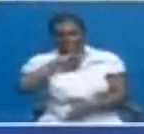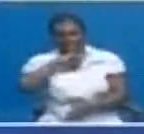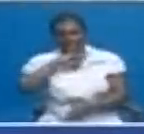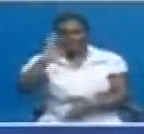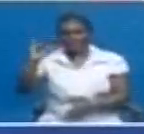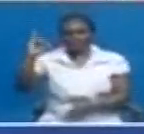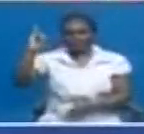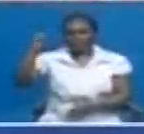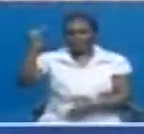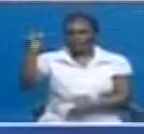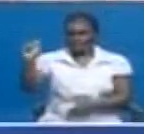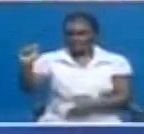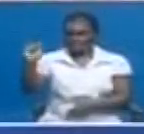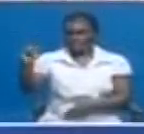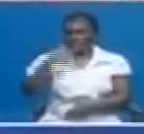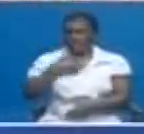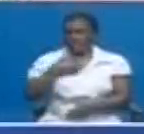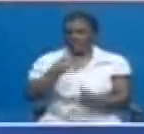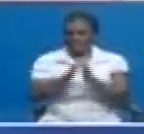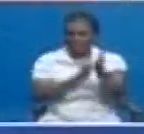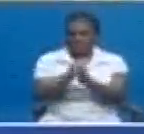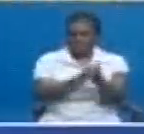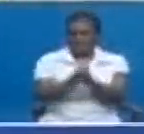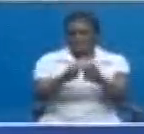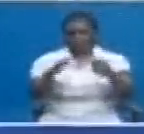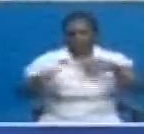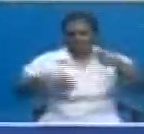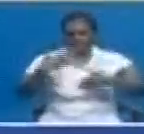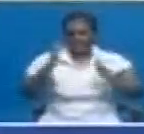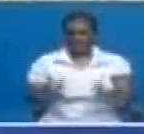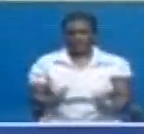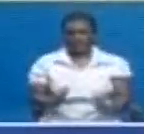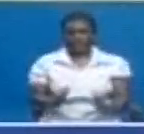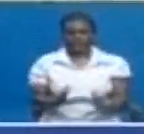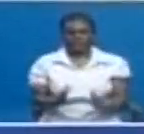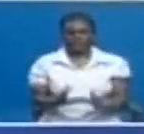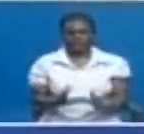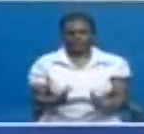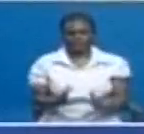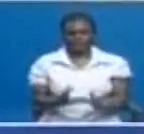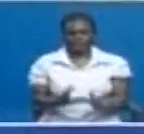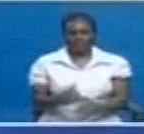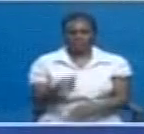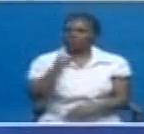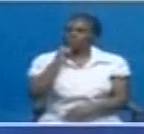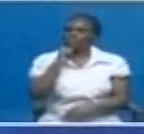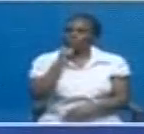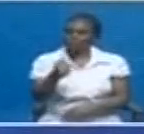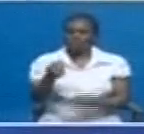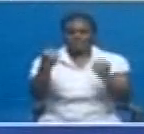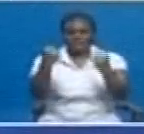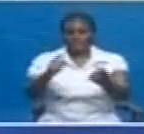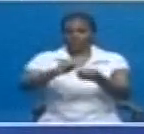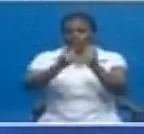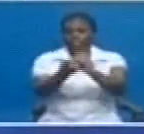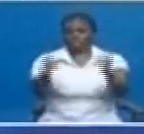are interesting players. They are sharp players. They're not that physical. It's not that hard to change